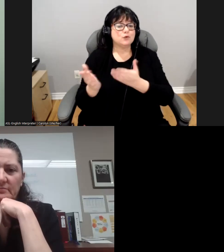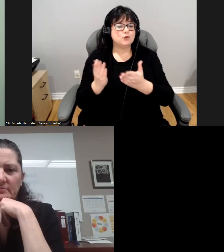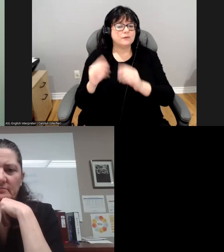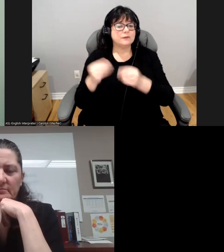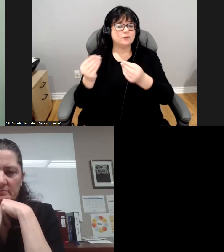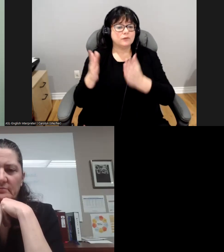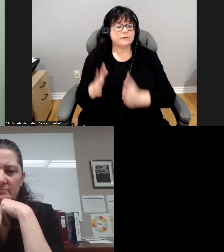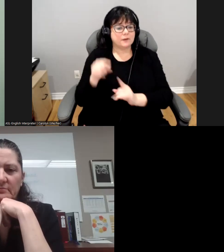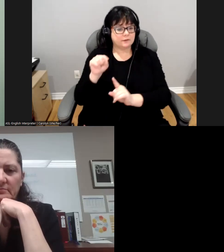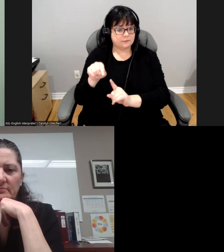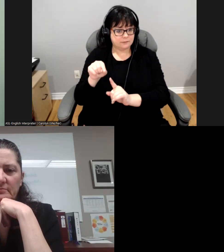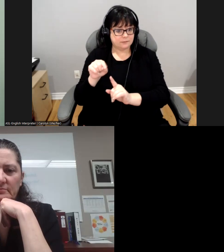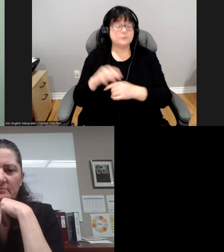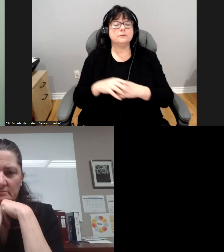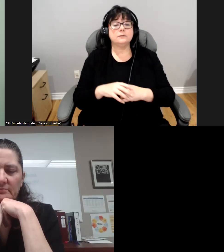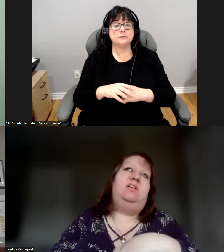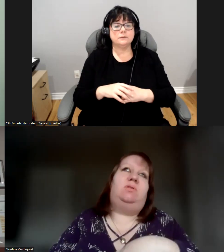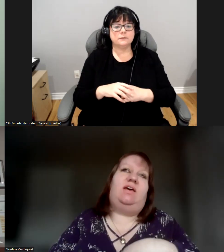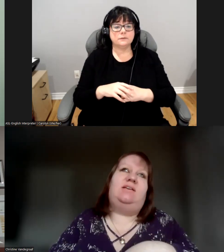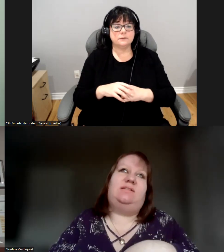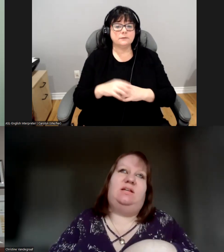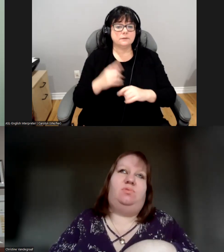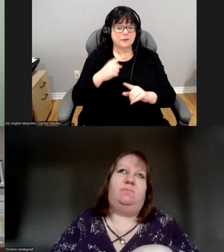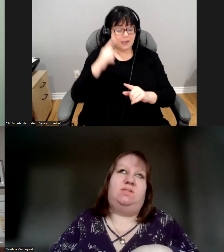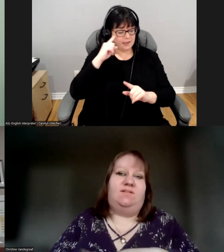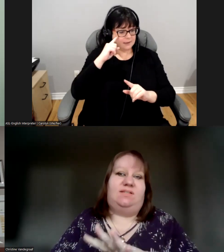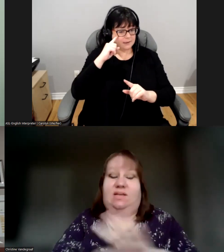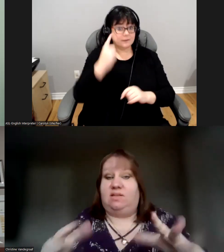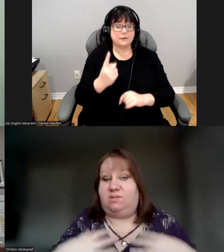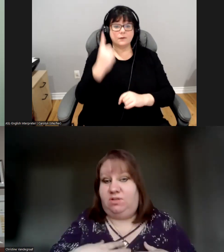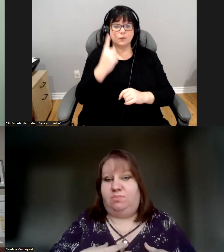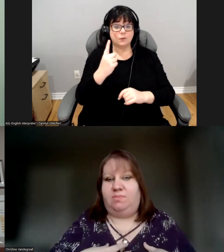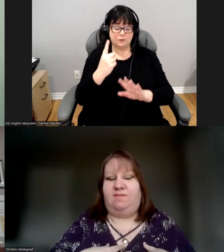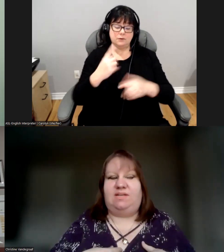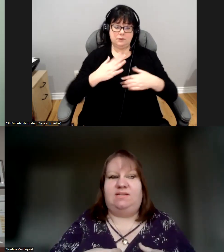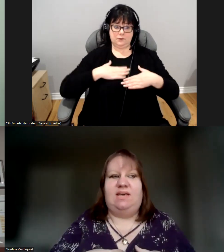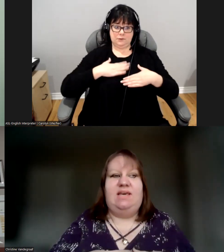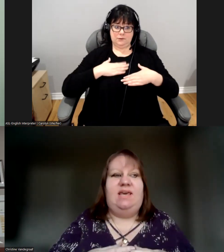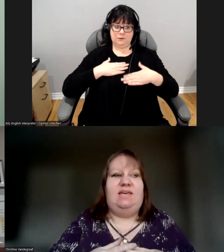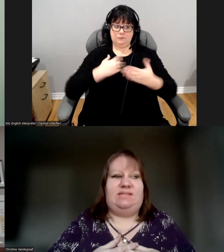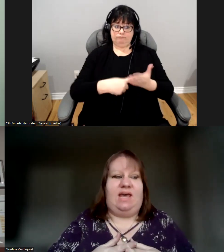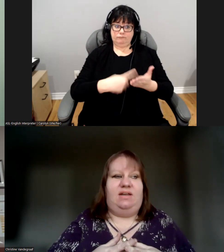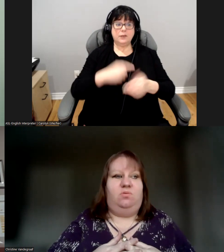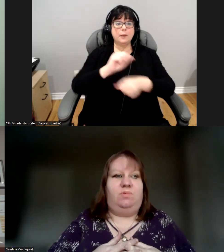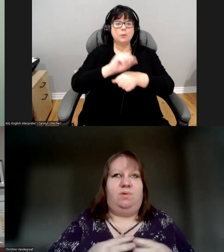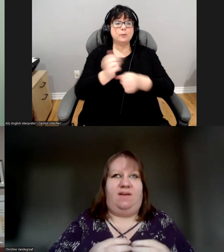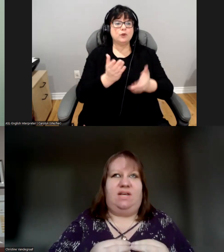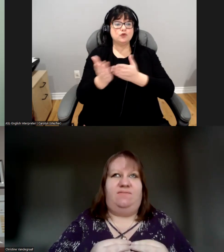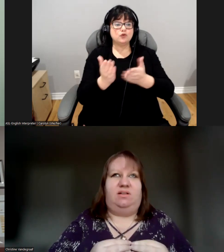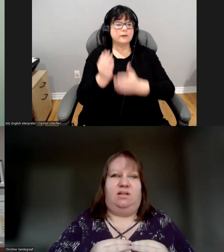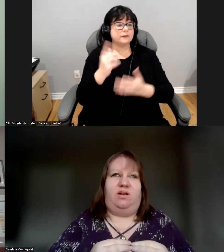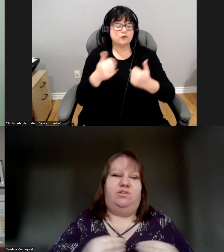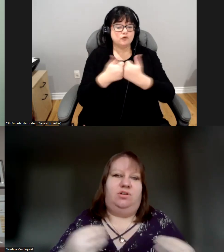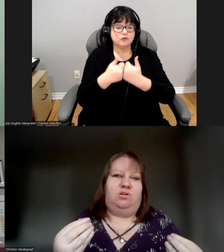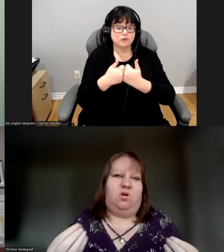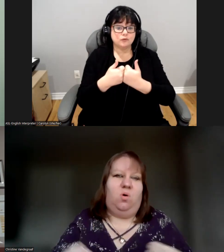So, and I think that challenge with us in employment services, I'll speak to employment services, is that we would have to have